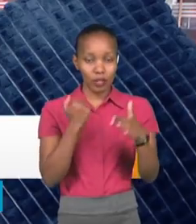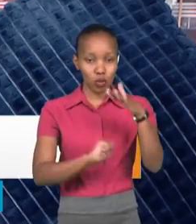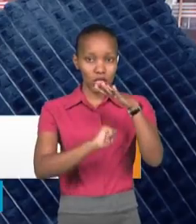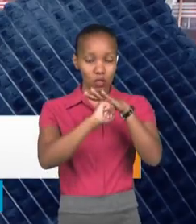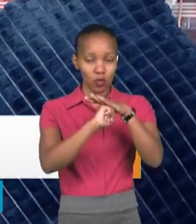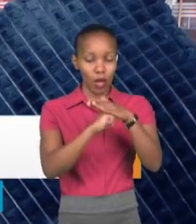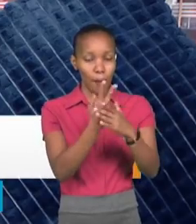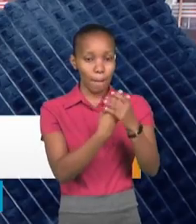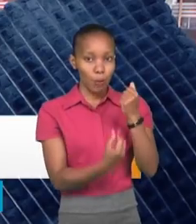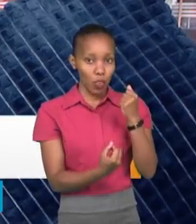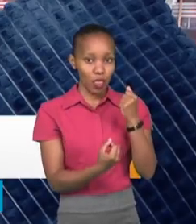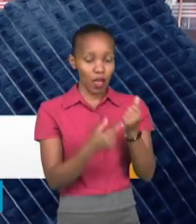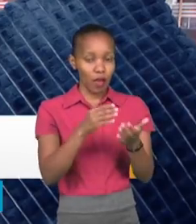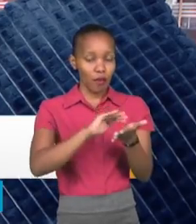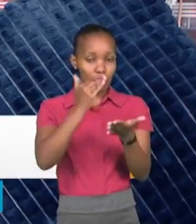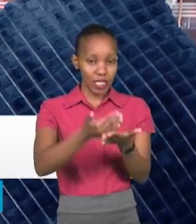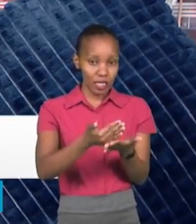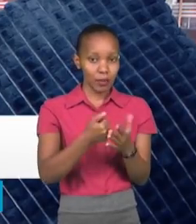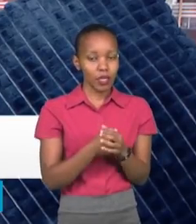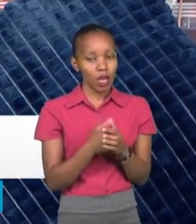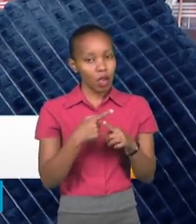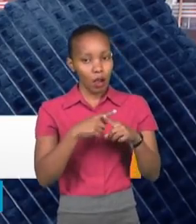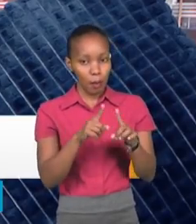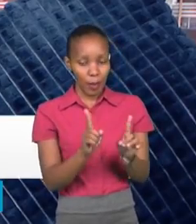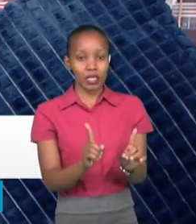sides, yeah, sure. funds coming in. Mm-hmm. But